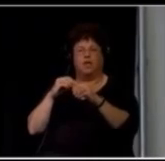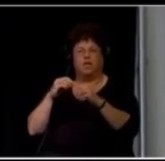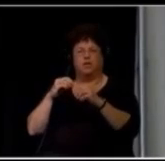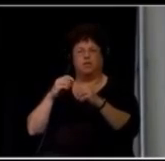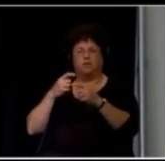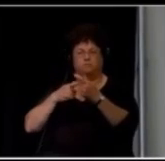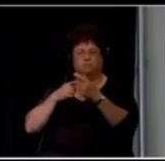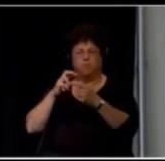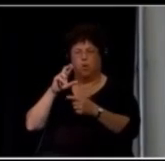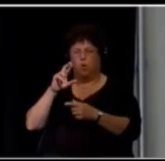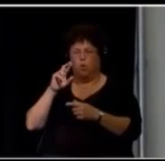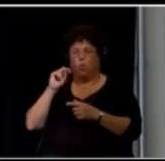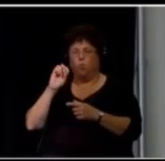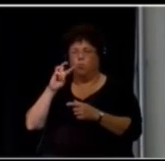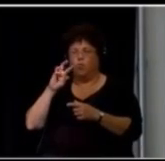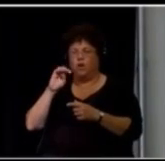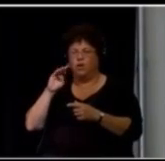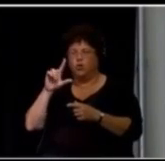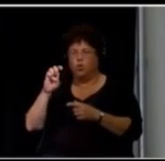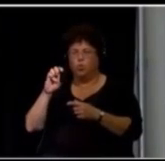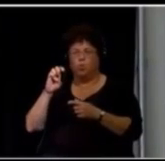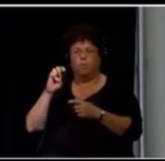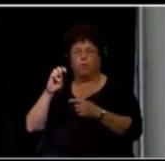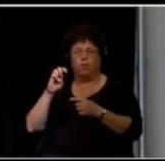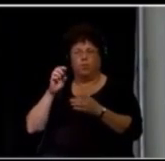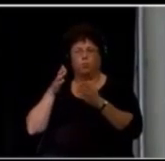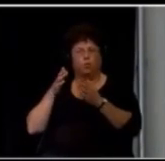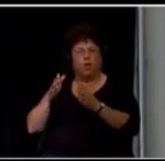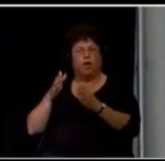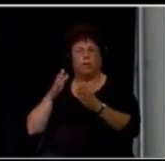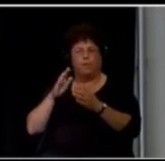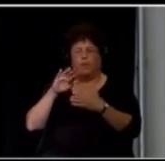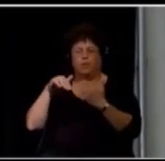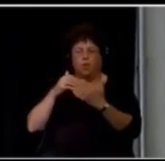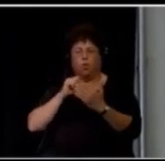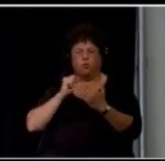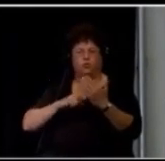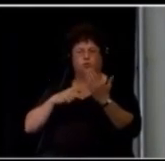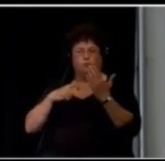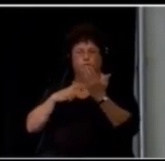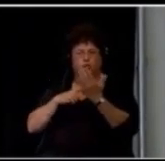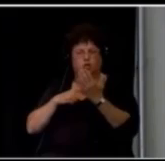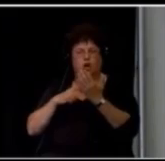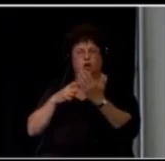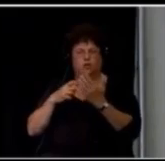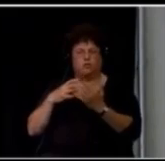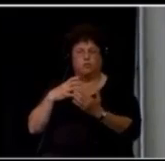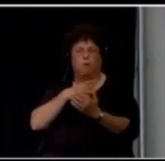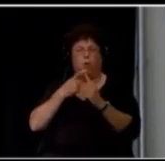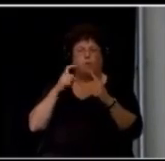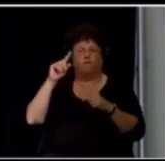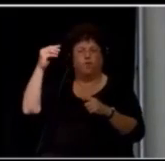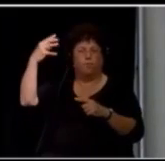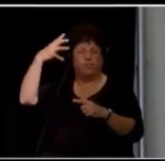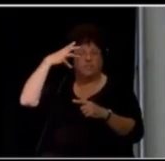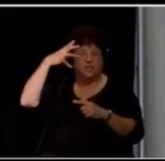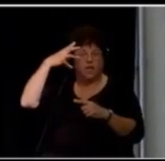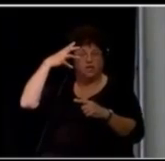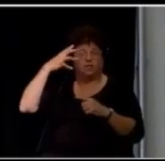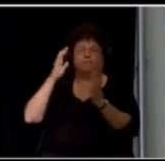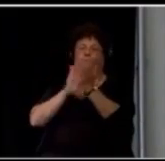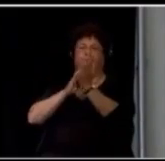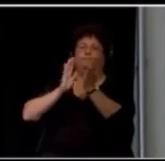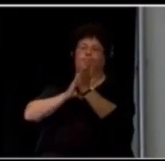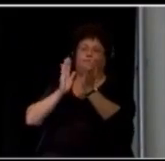manner, so that the entire supercharger network is powered by sunlight. So.